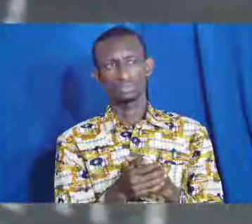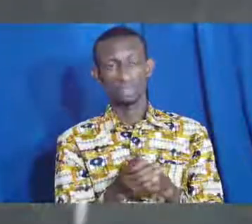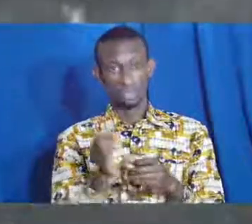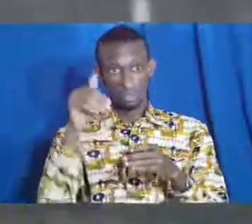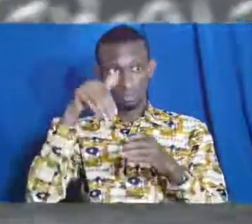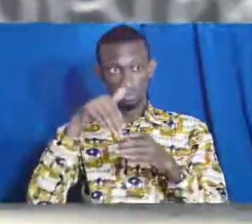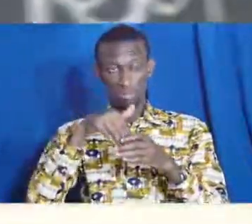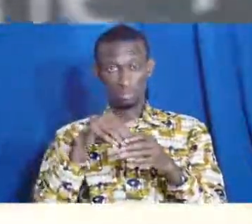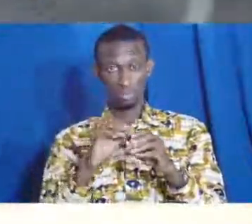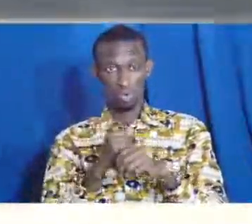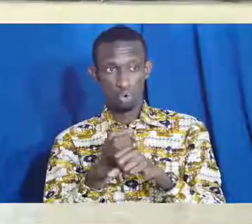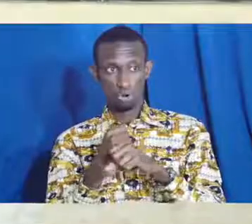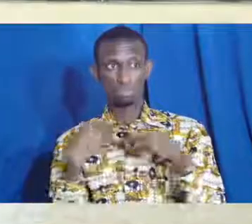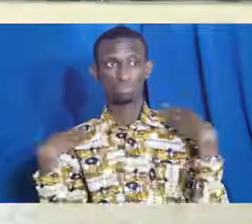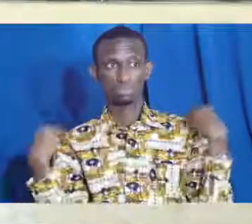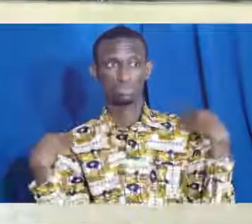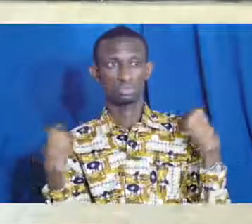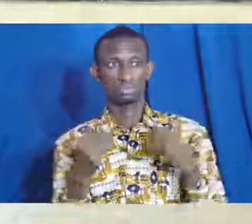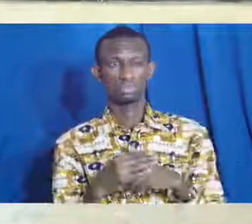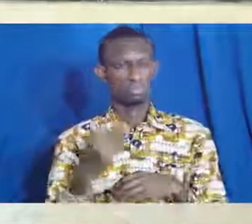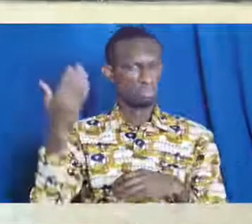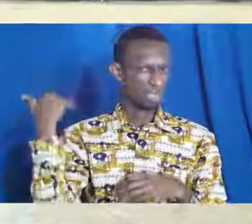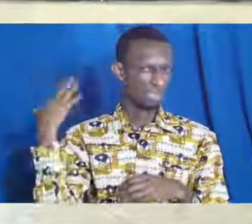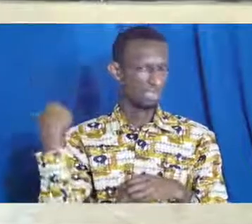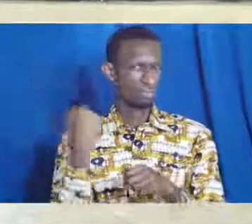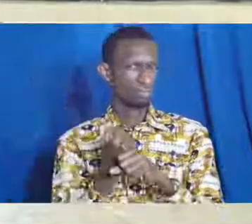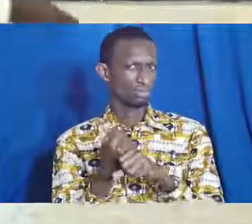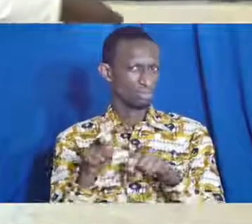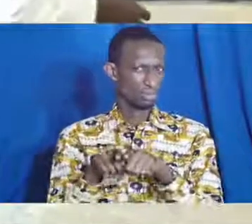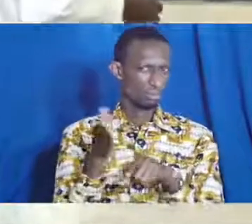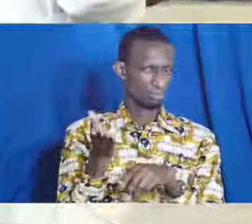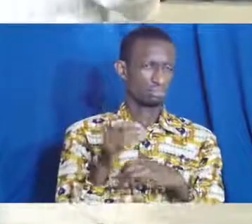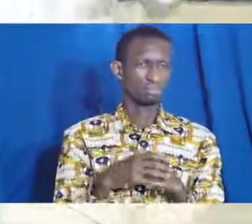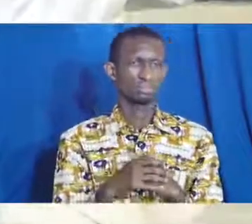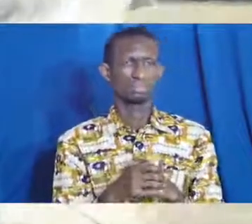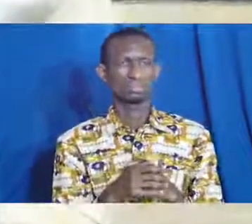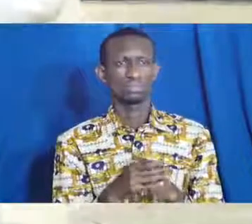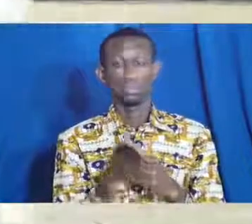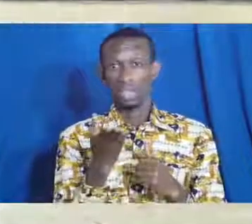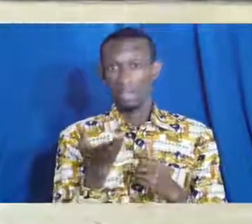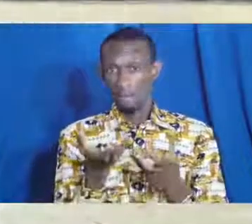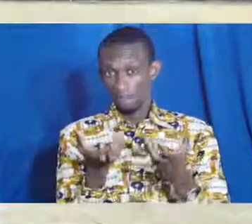insoluble in excess. We had even mentioned this one some time back. So you have